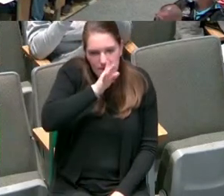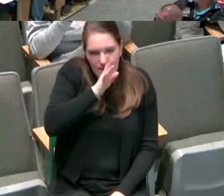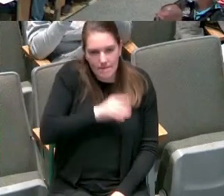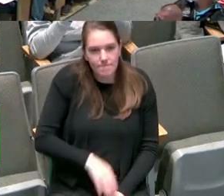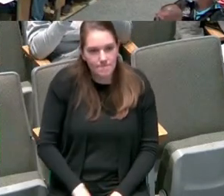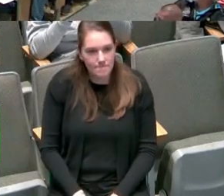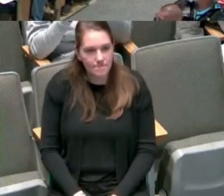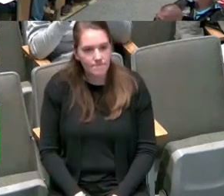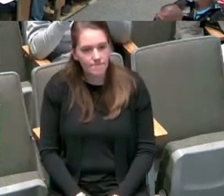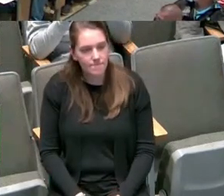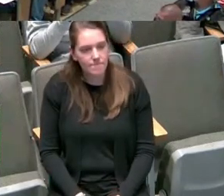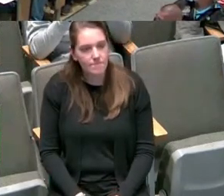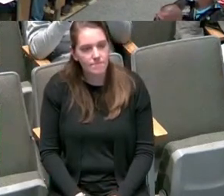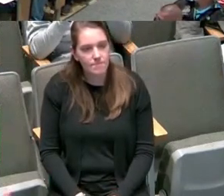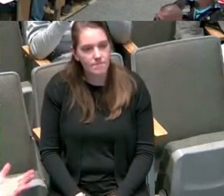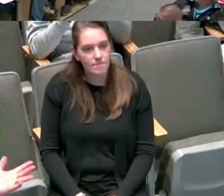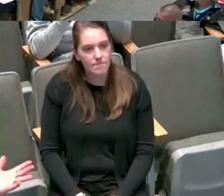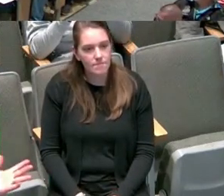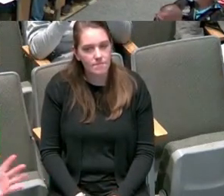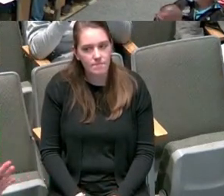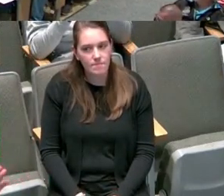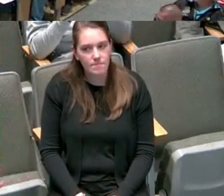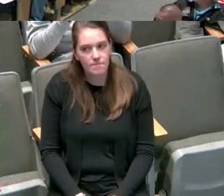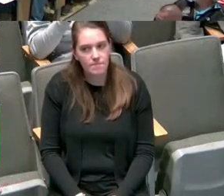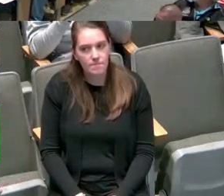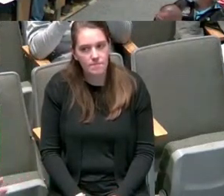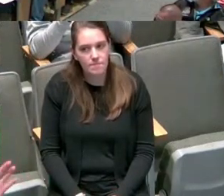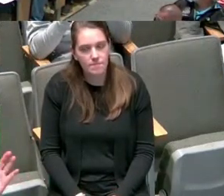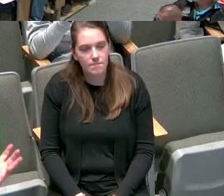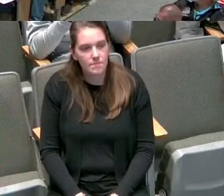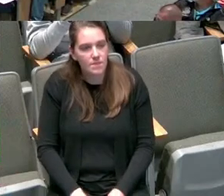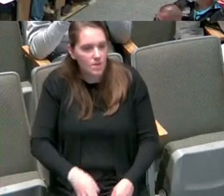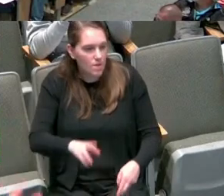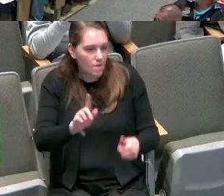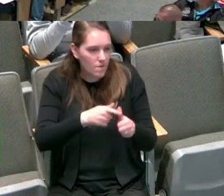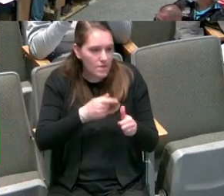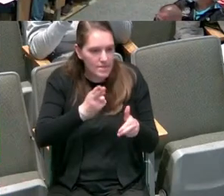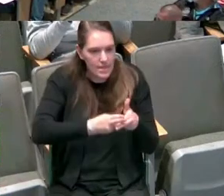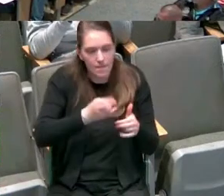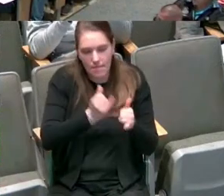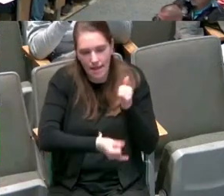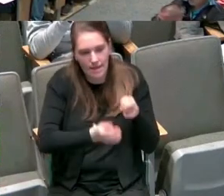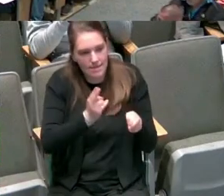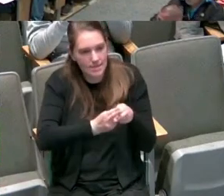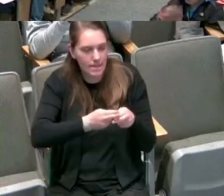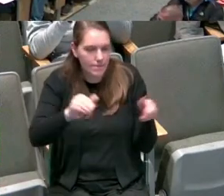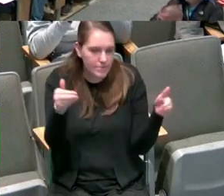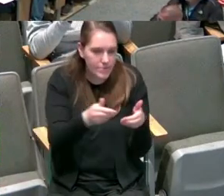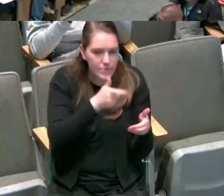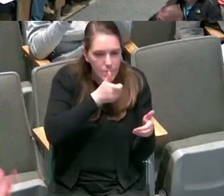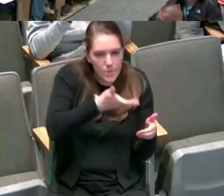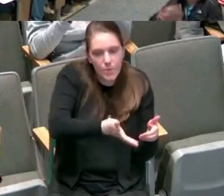okay um yep yes